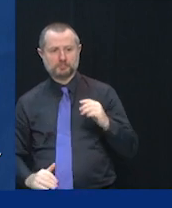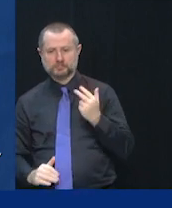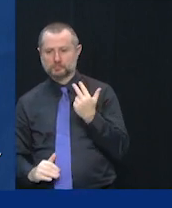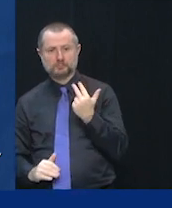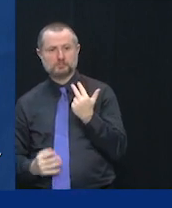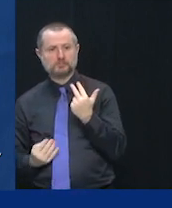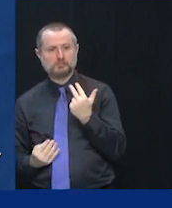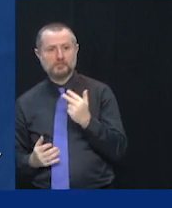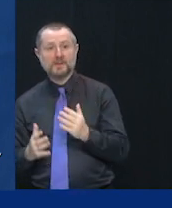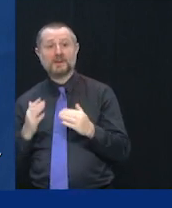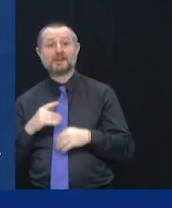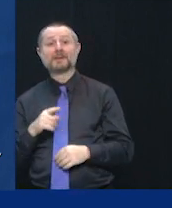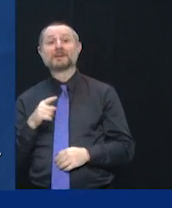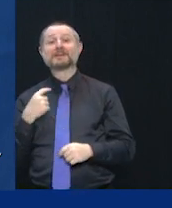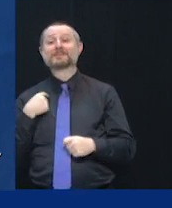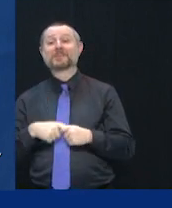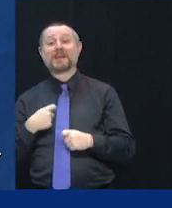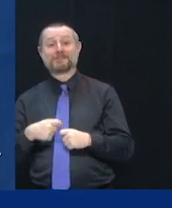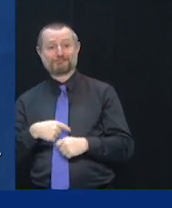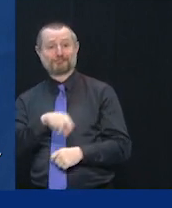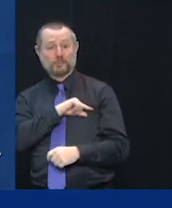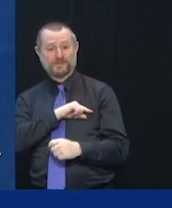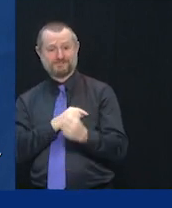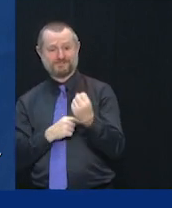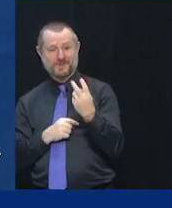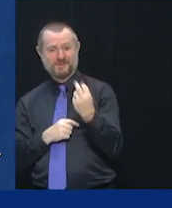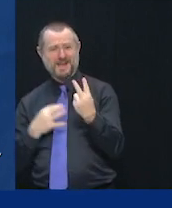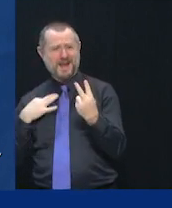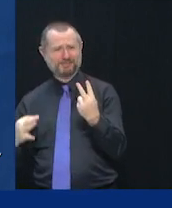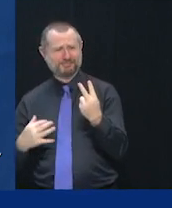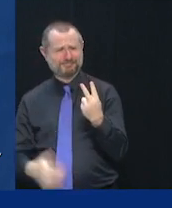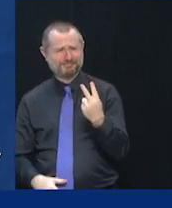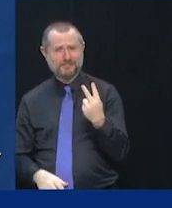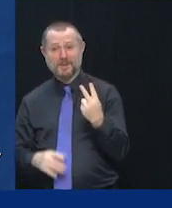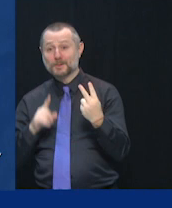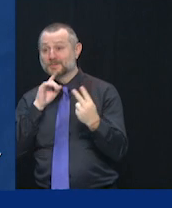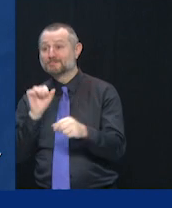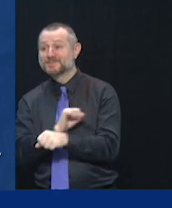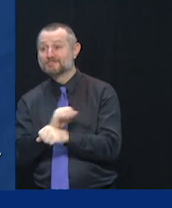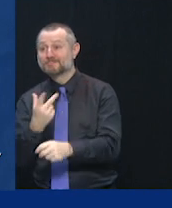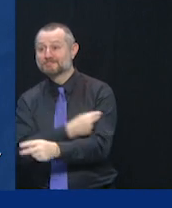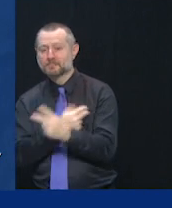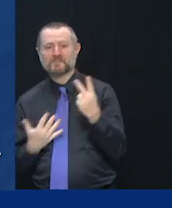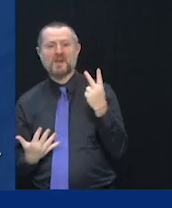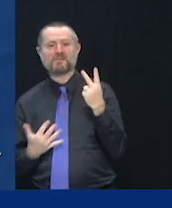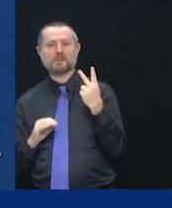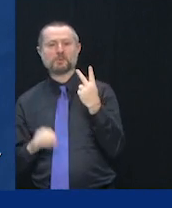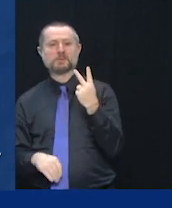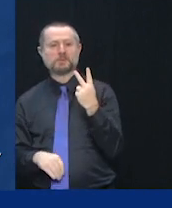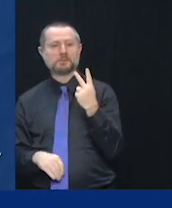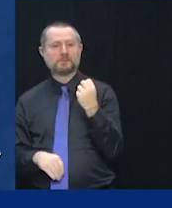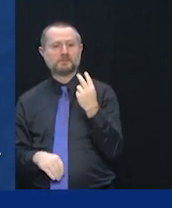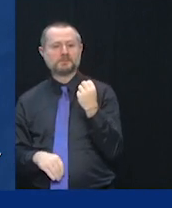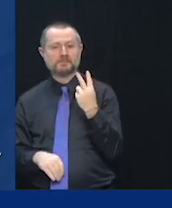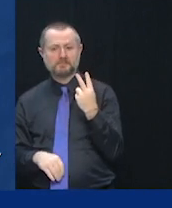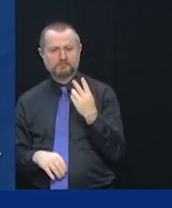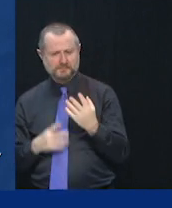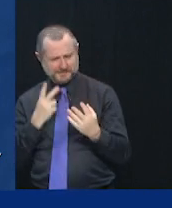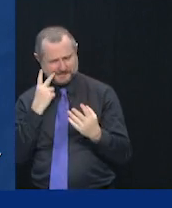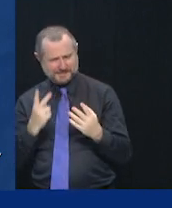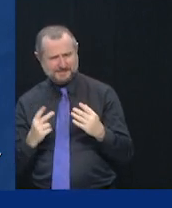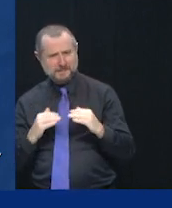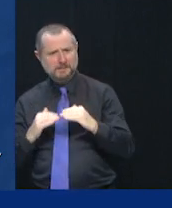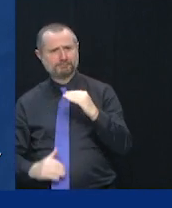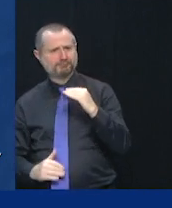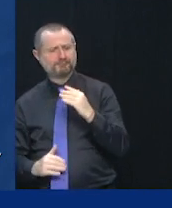12% eligible Hispanic Latino, 5% of the recipients. So you see a significant differential there